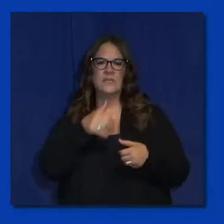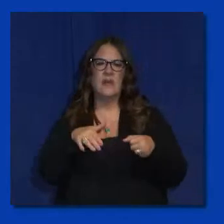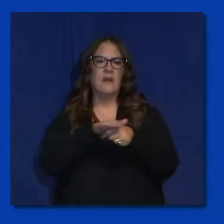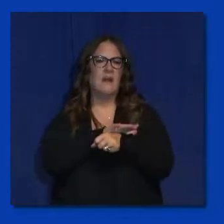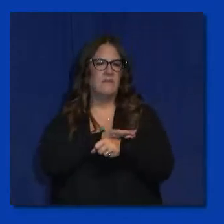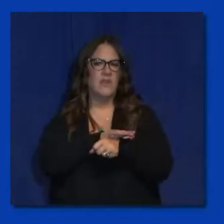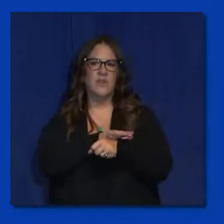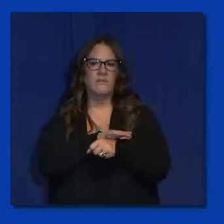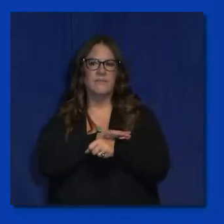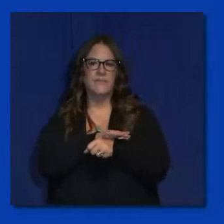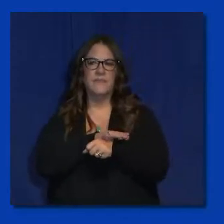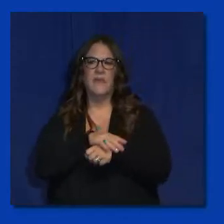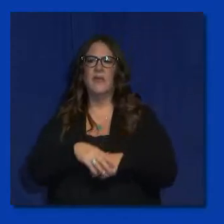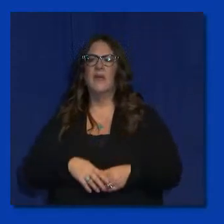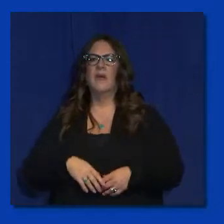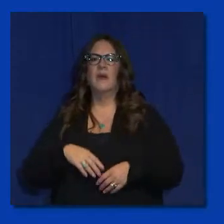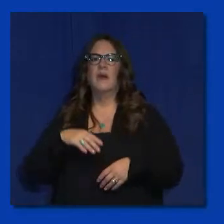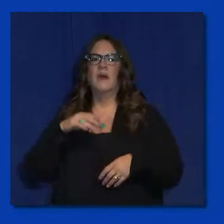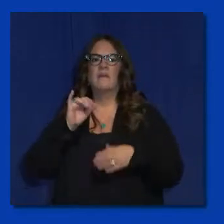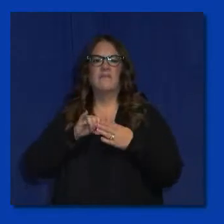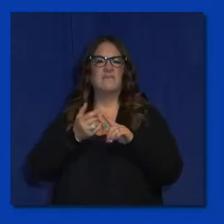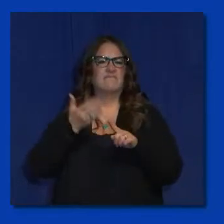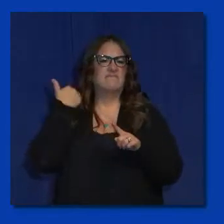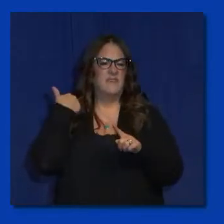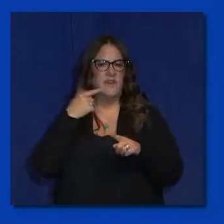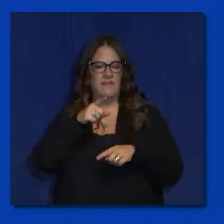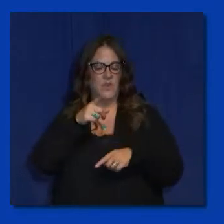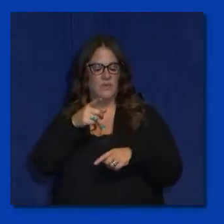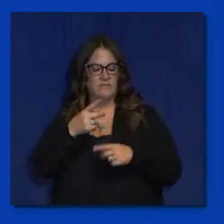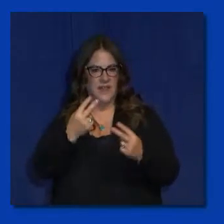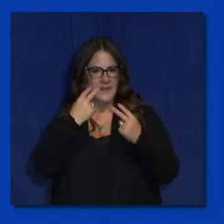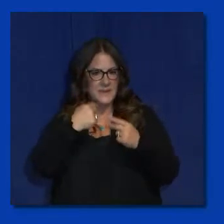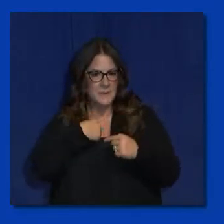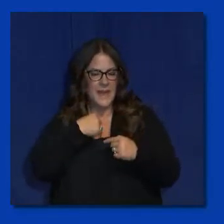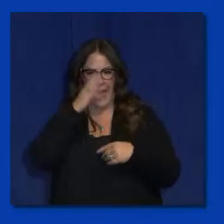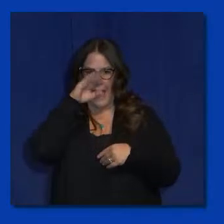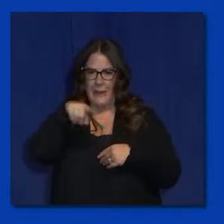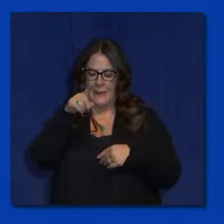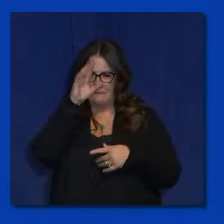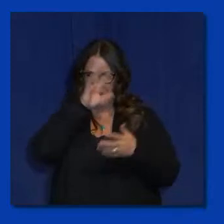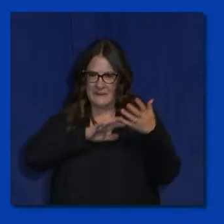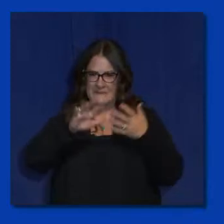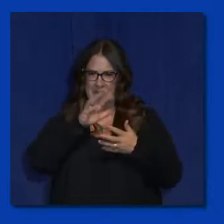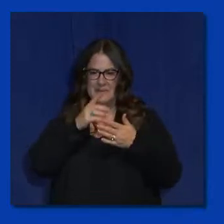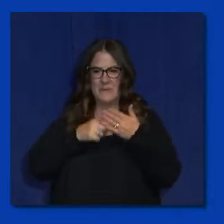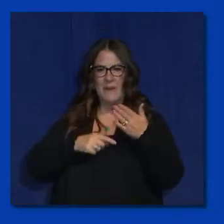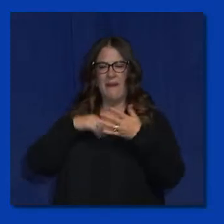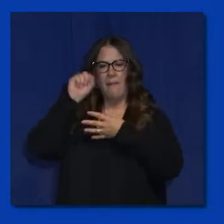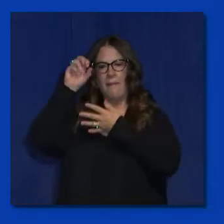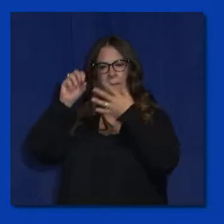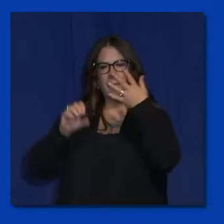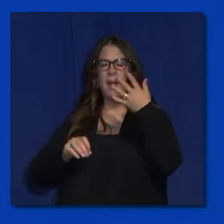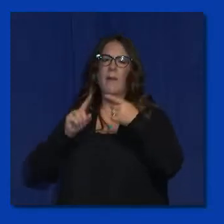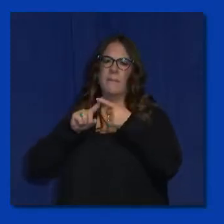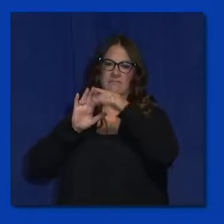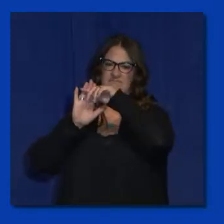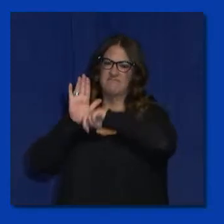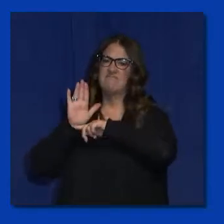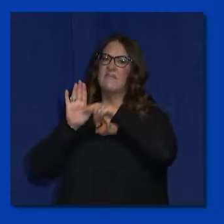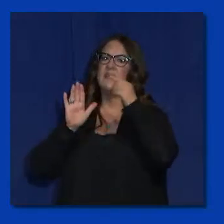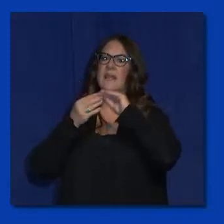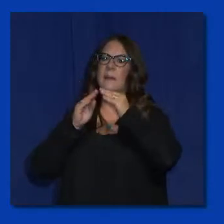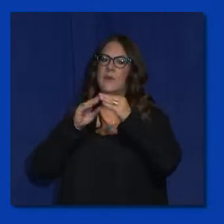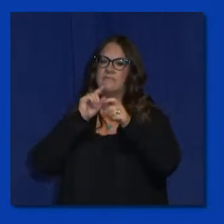conformity package, which was $6.2 billion. Again, if you're listening to me, you have to be confused. But all those numbers are accurate. The